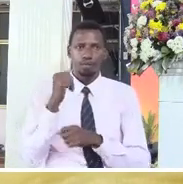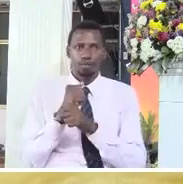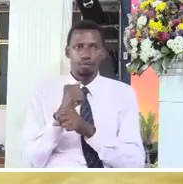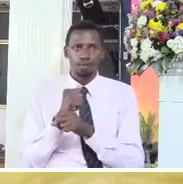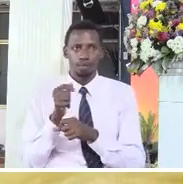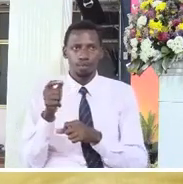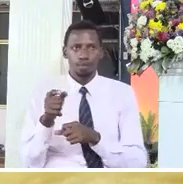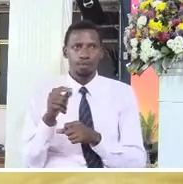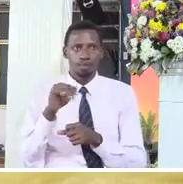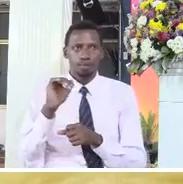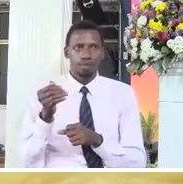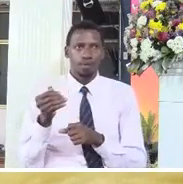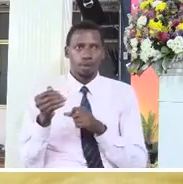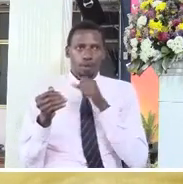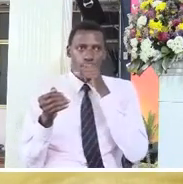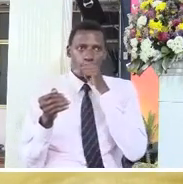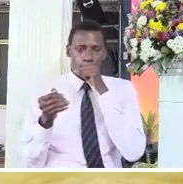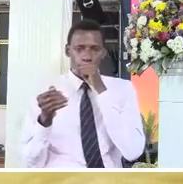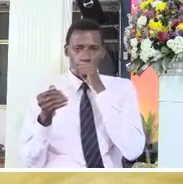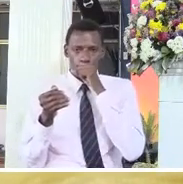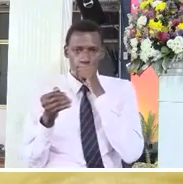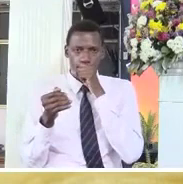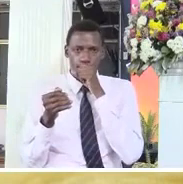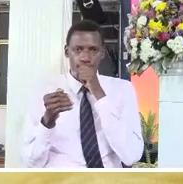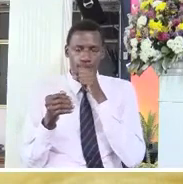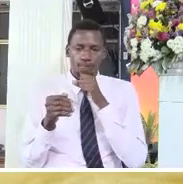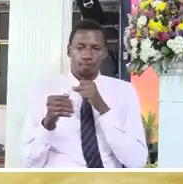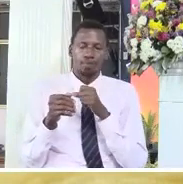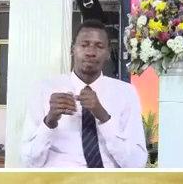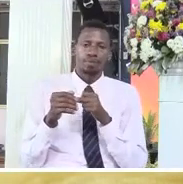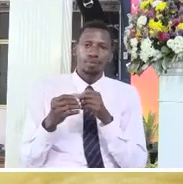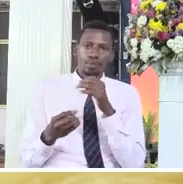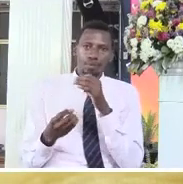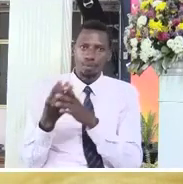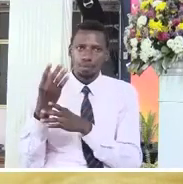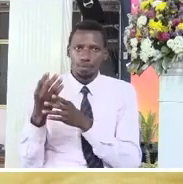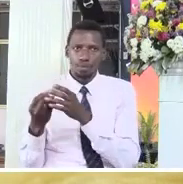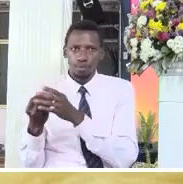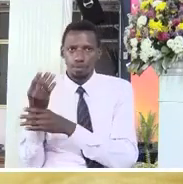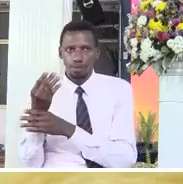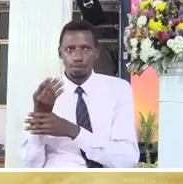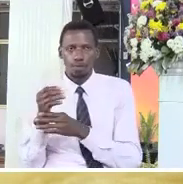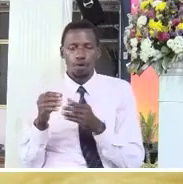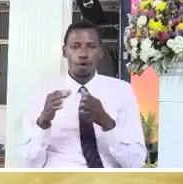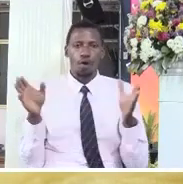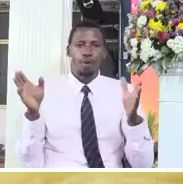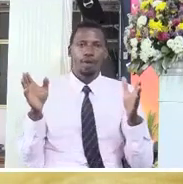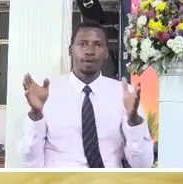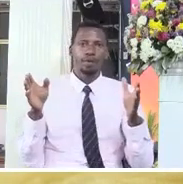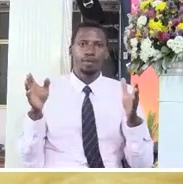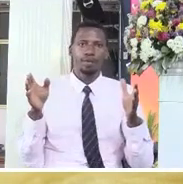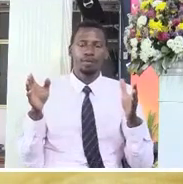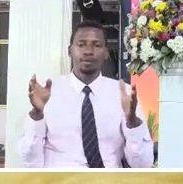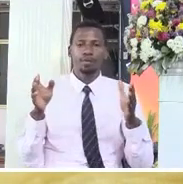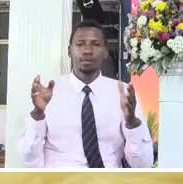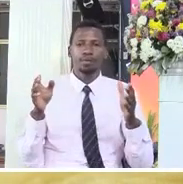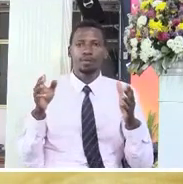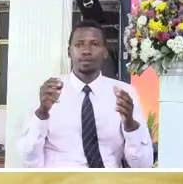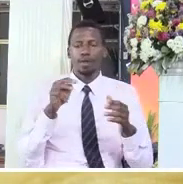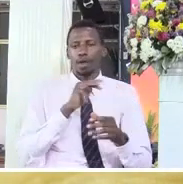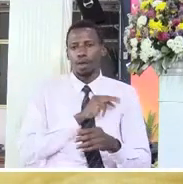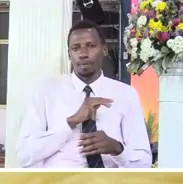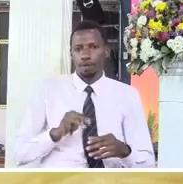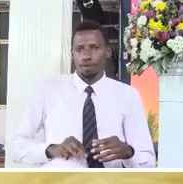up an open air in archives is not a very bad idea. It's a very good idea. Setting up a mission within